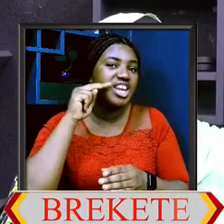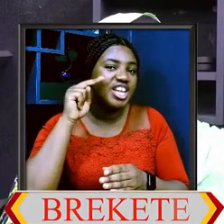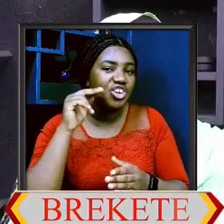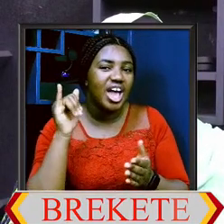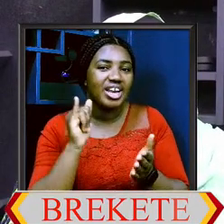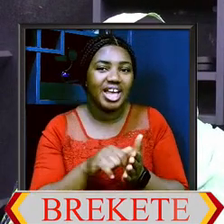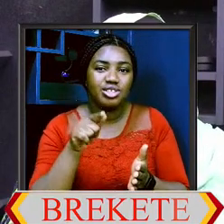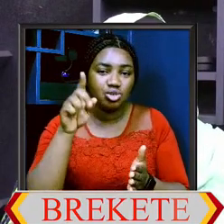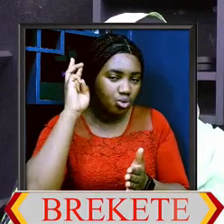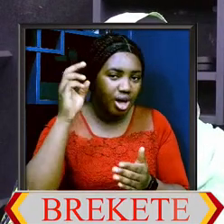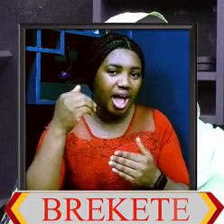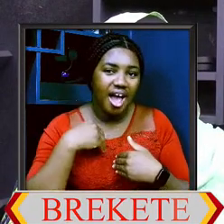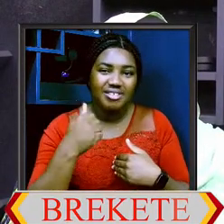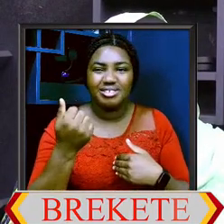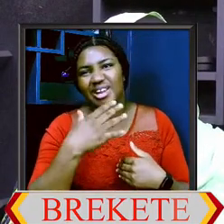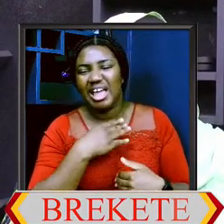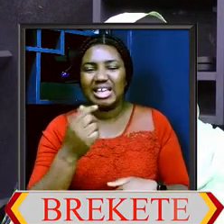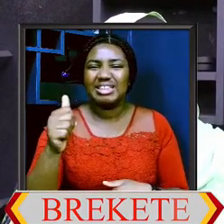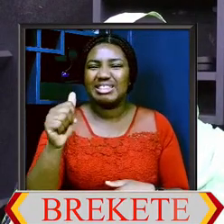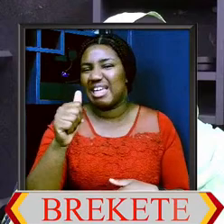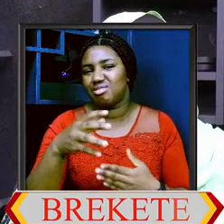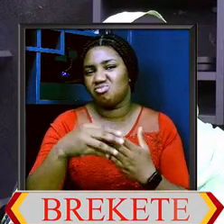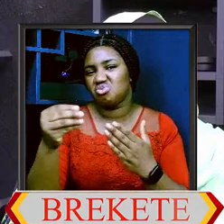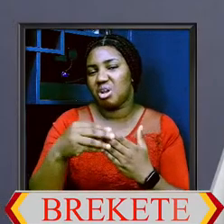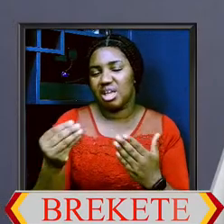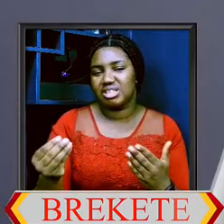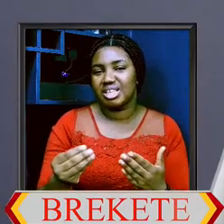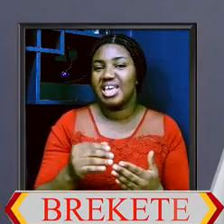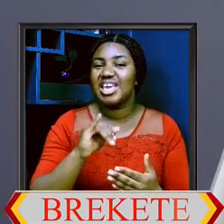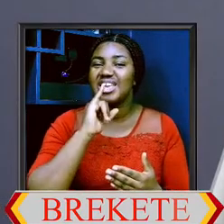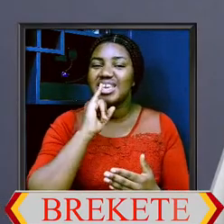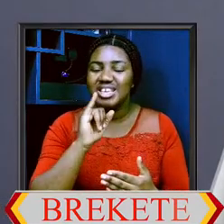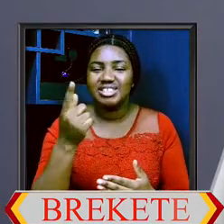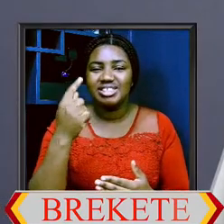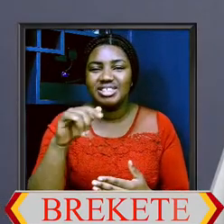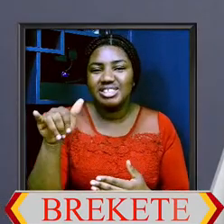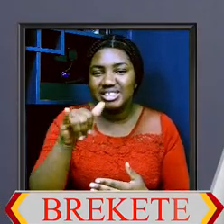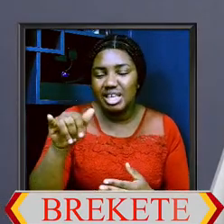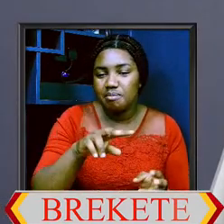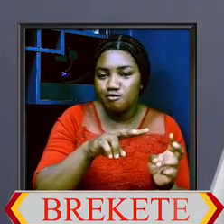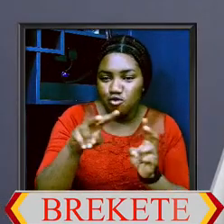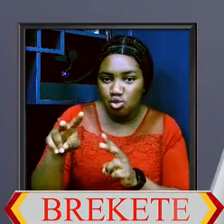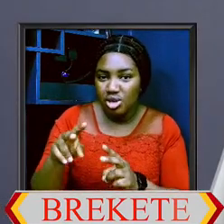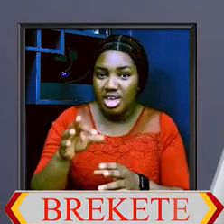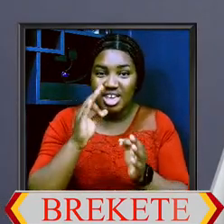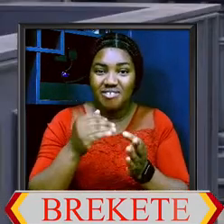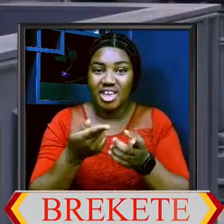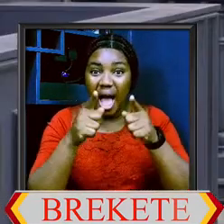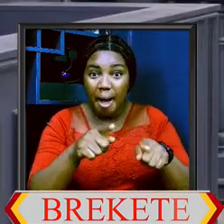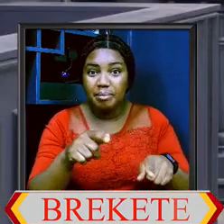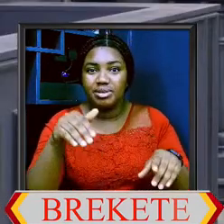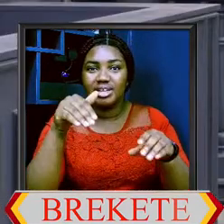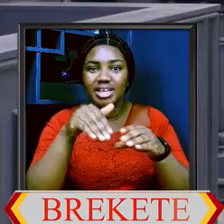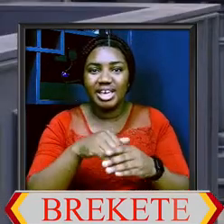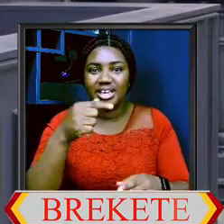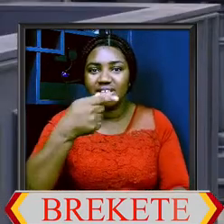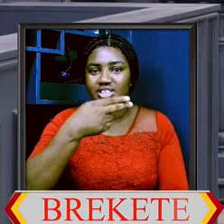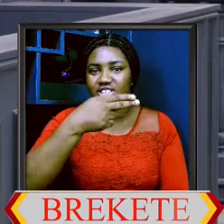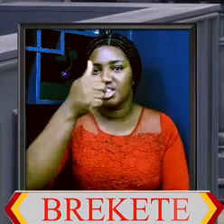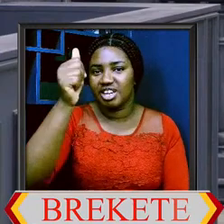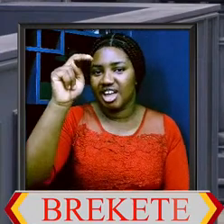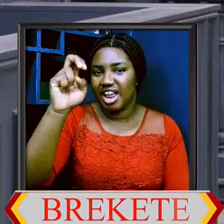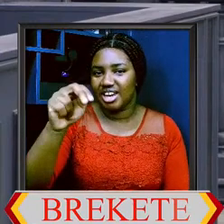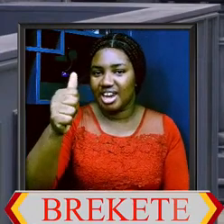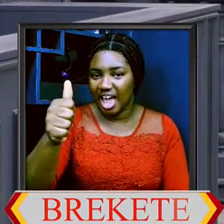where you go get 10 H $10 if the same views happen for Ghana the person go get